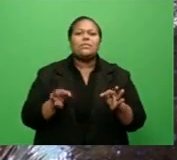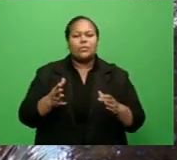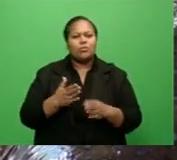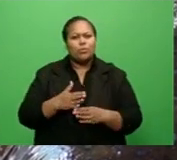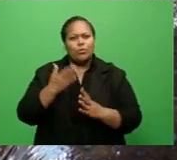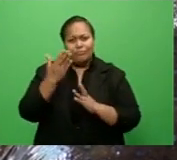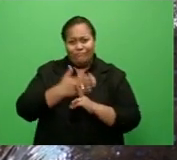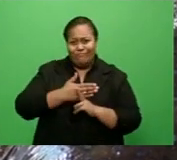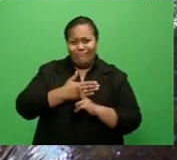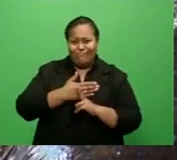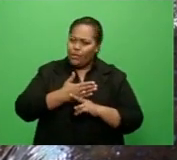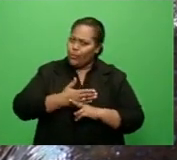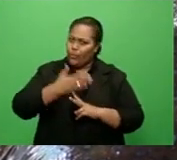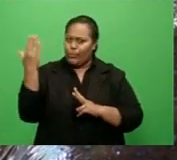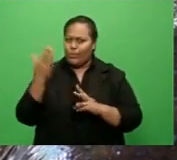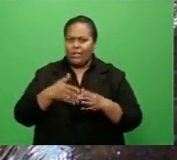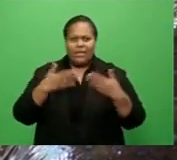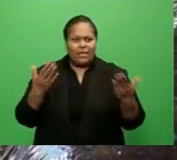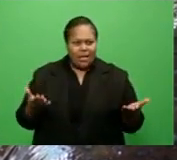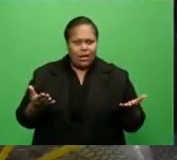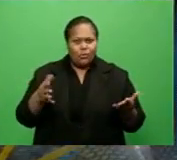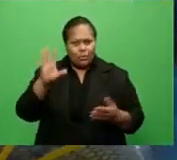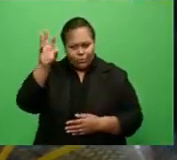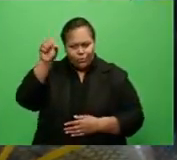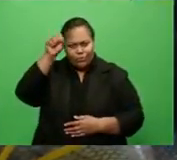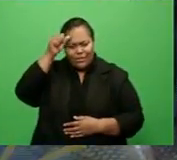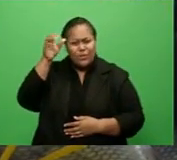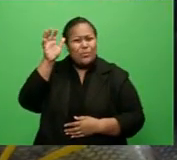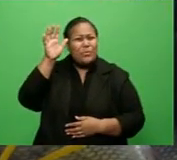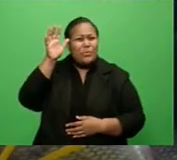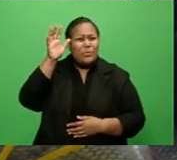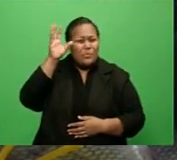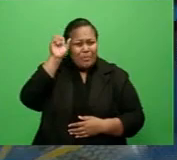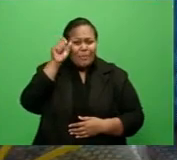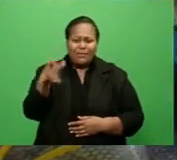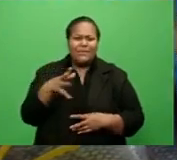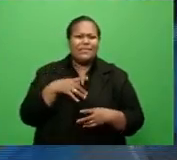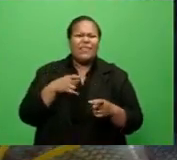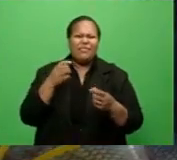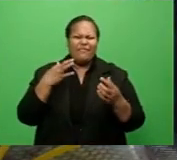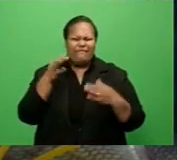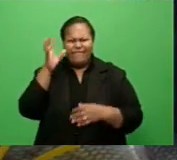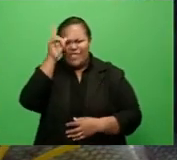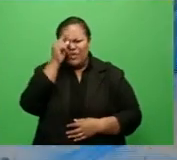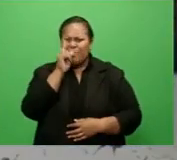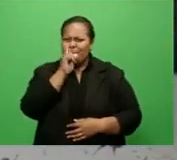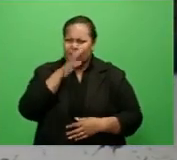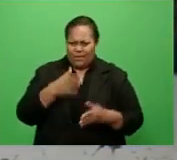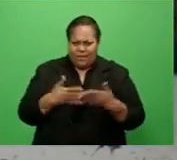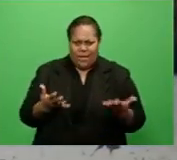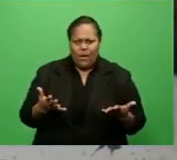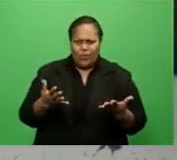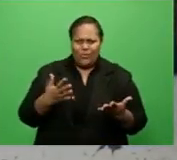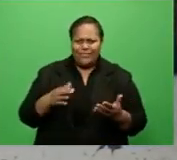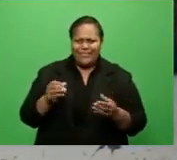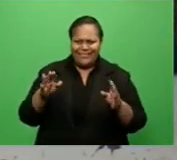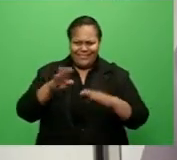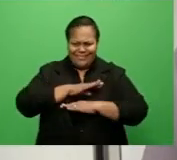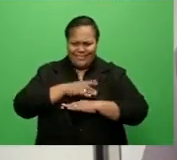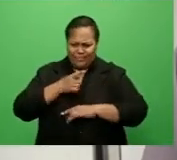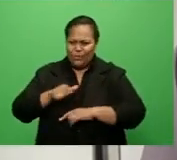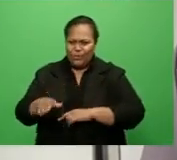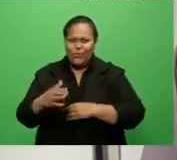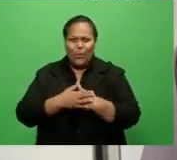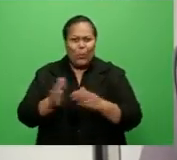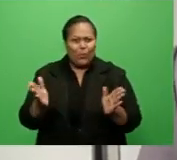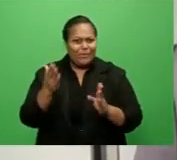made keeping in mind the plight of Fijians who rely on these species for sustenance, particularly in these times of uncertainty.